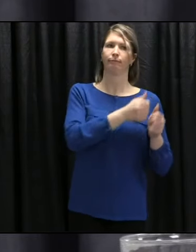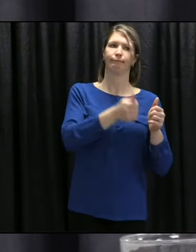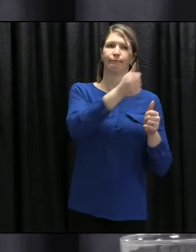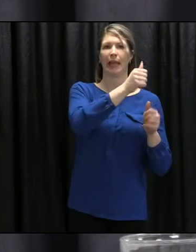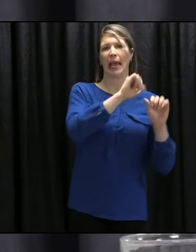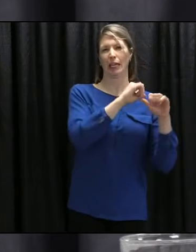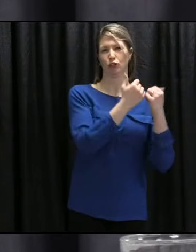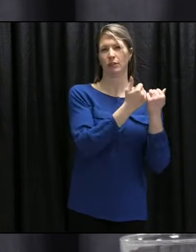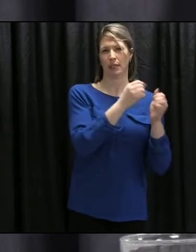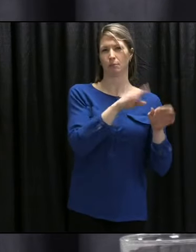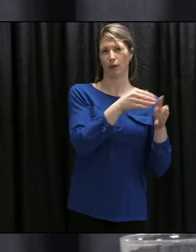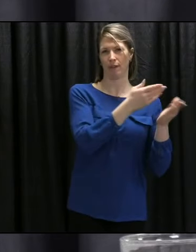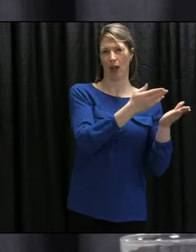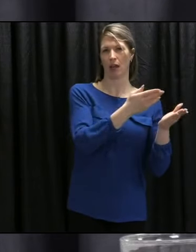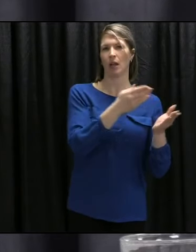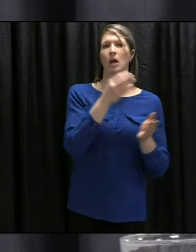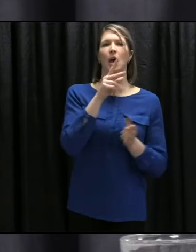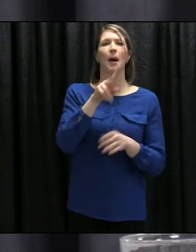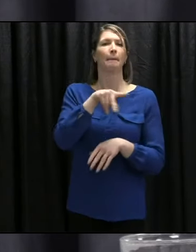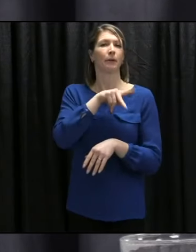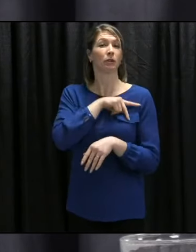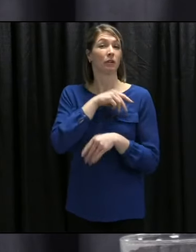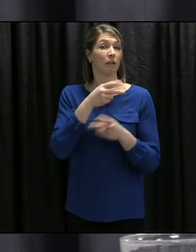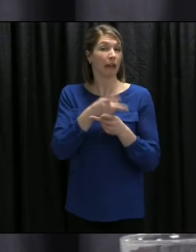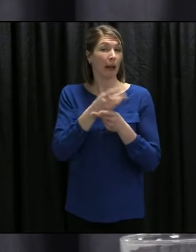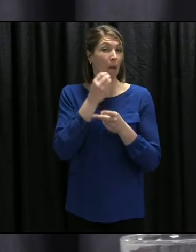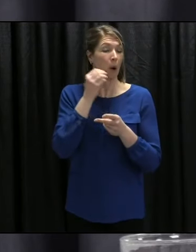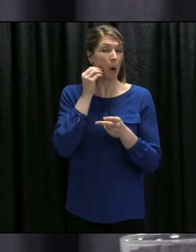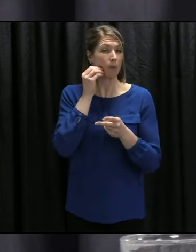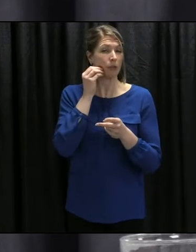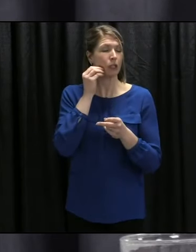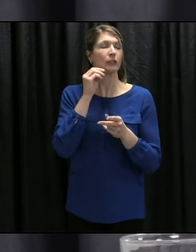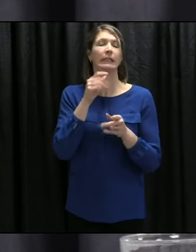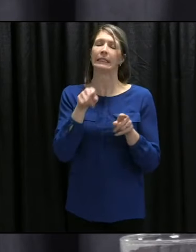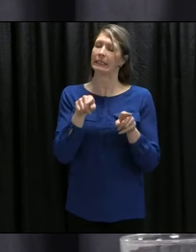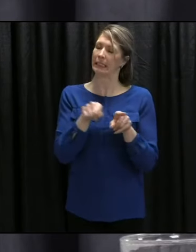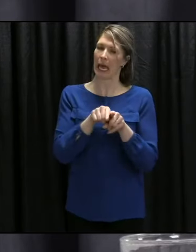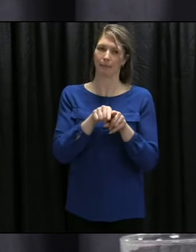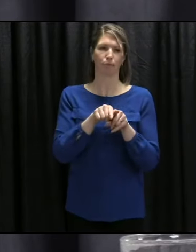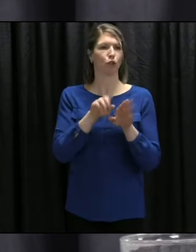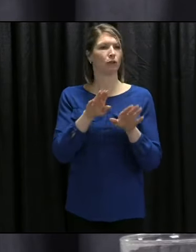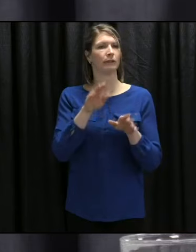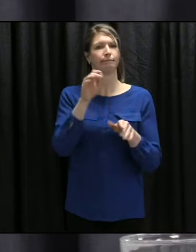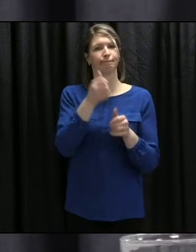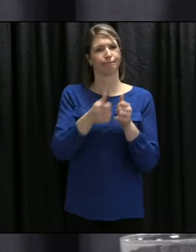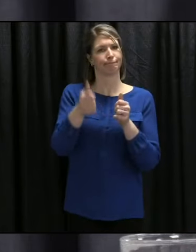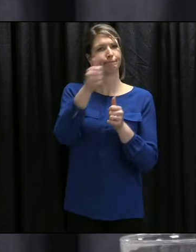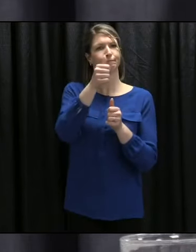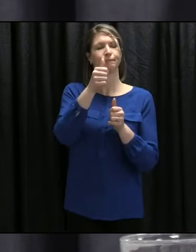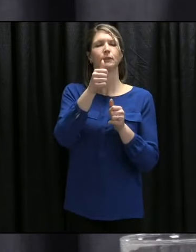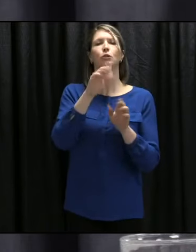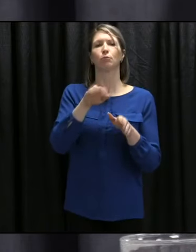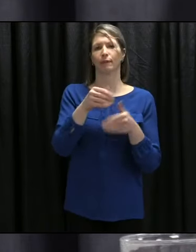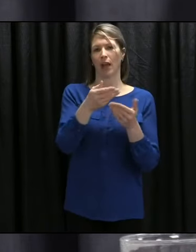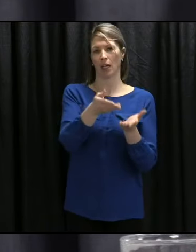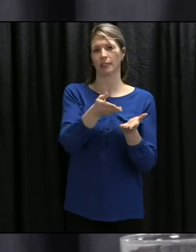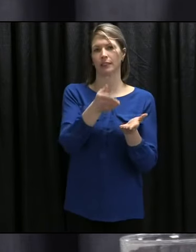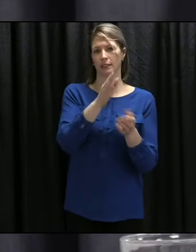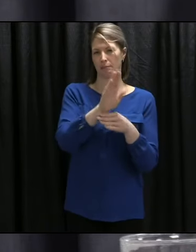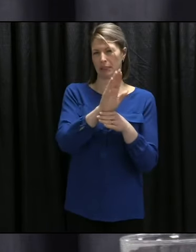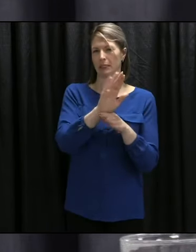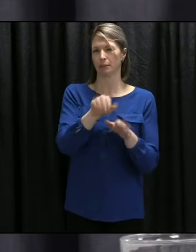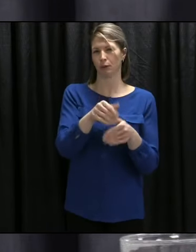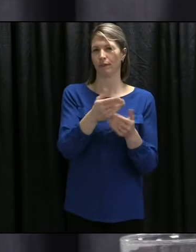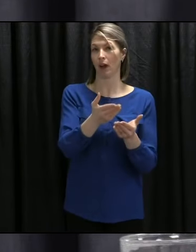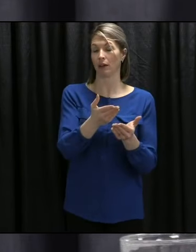company, with their own equipment necessary to do the job. One of the things we have done certainly is provide them